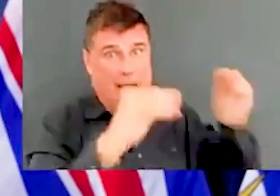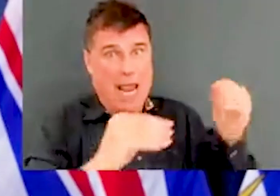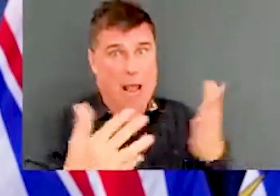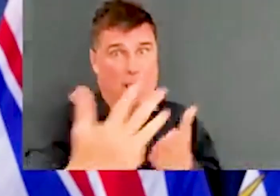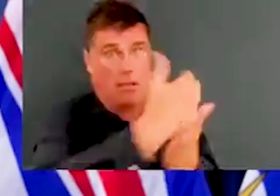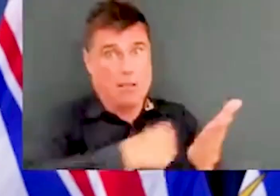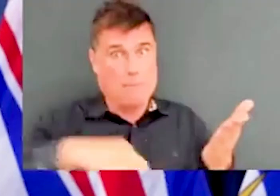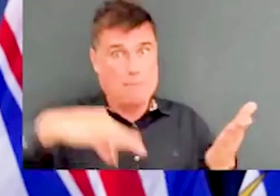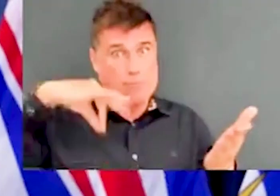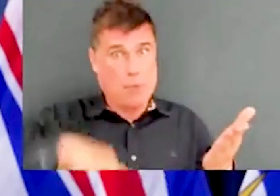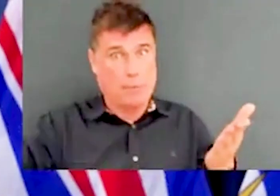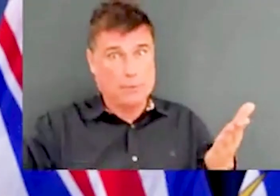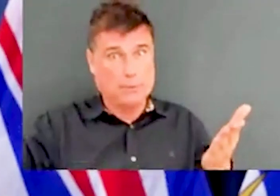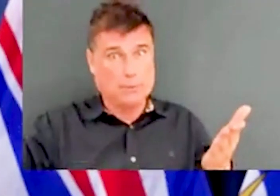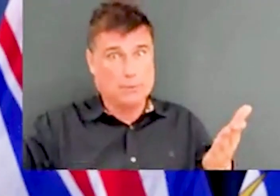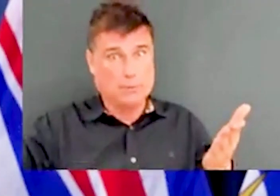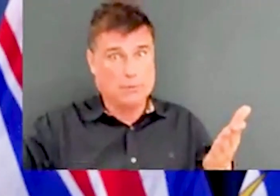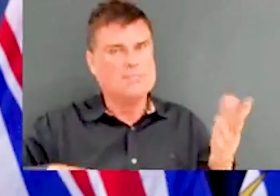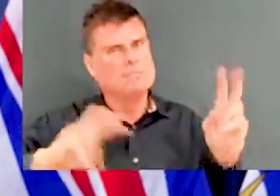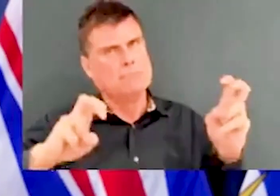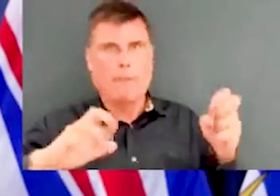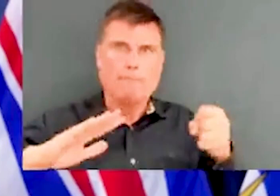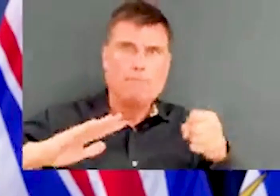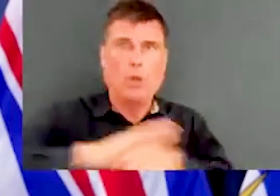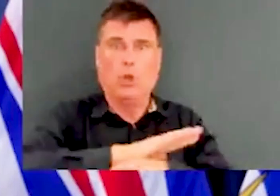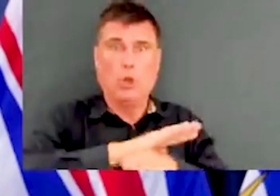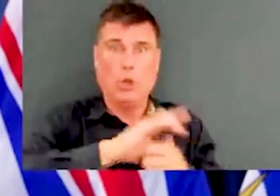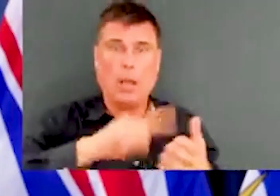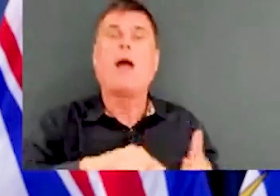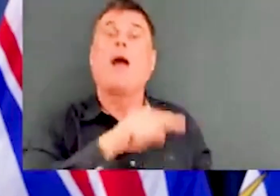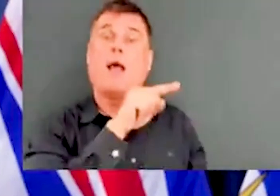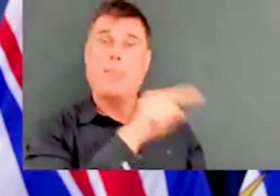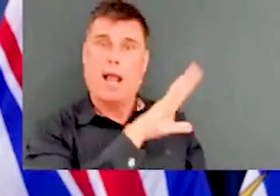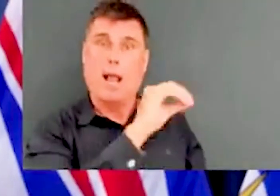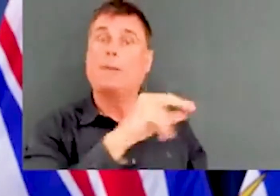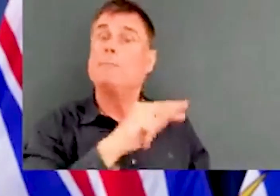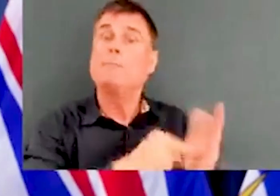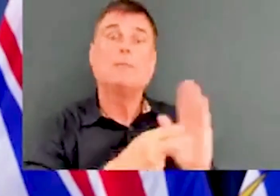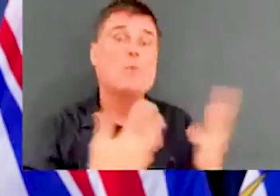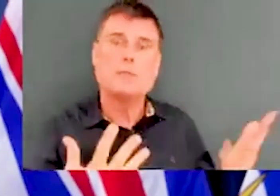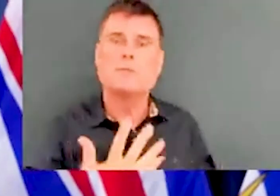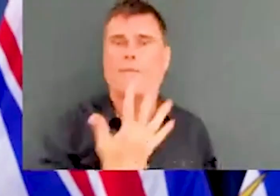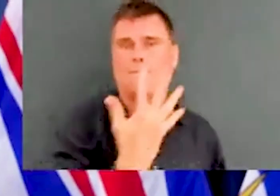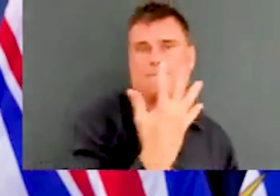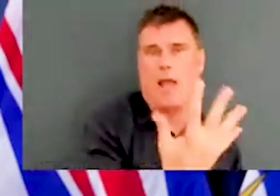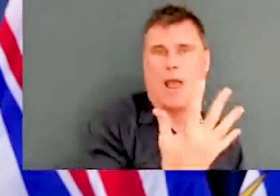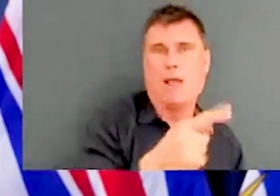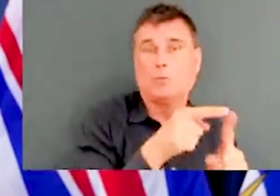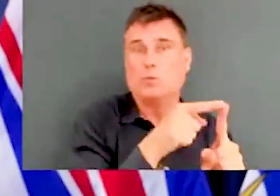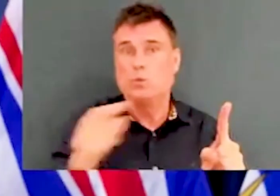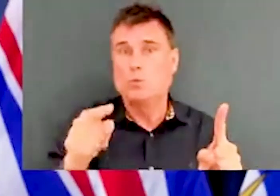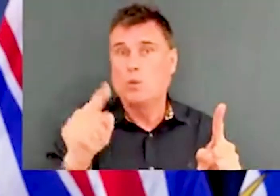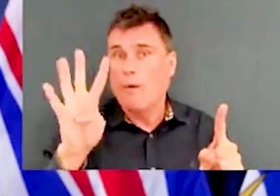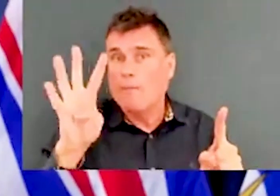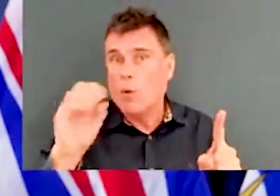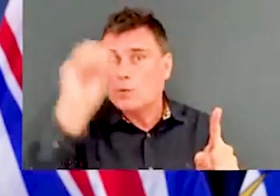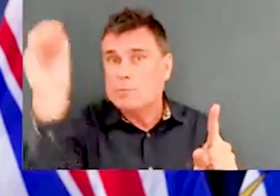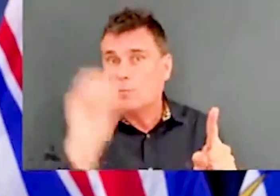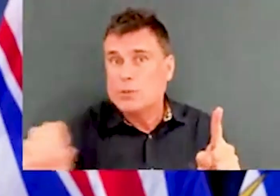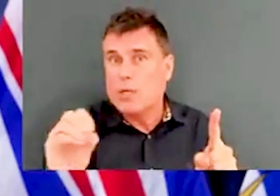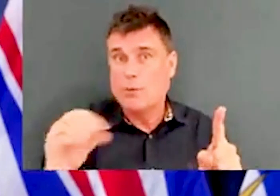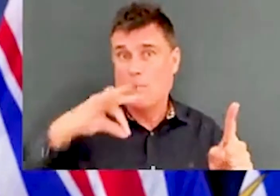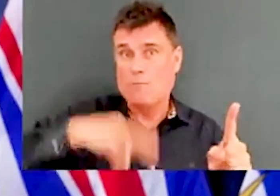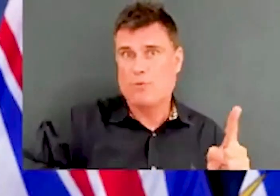from 5 to 40% depending on product and price. Establishing rates that are price sensitive will